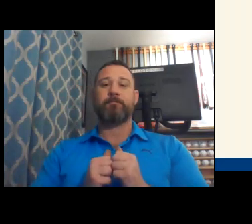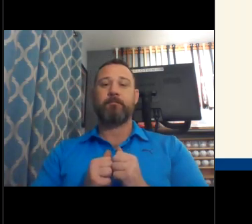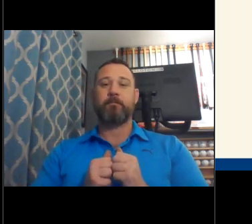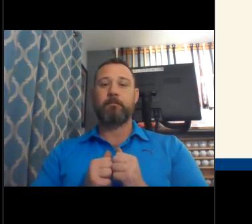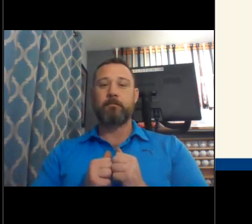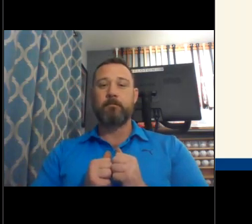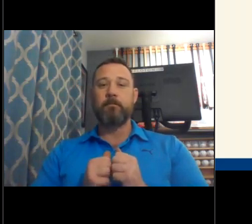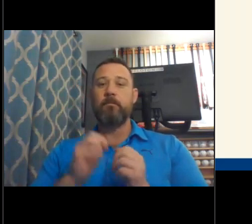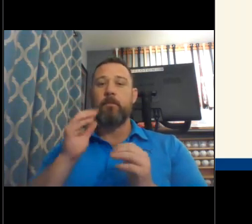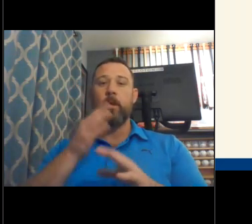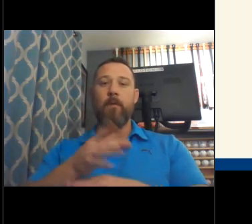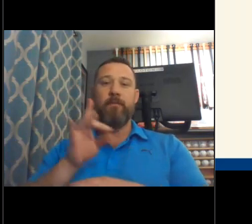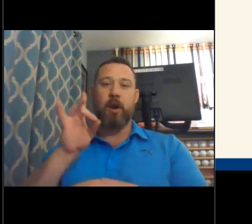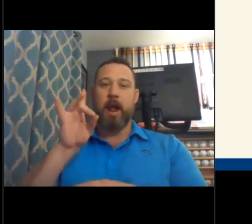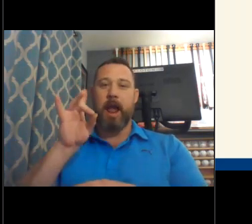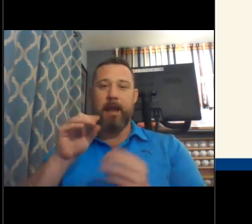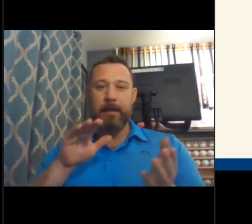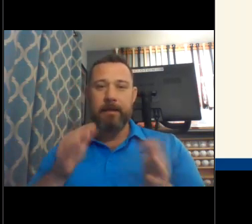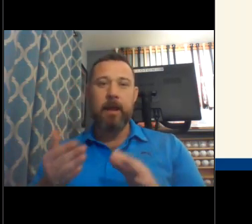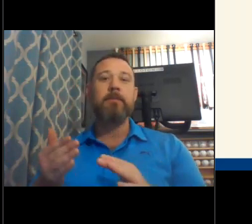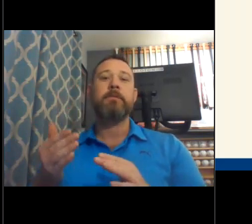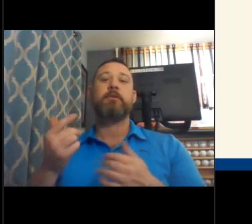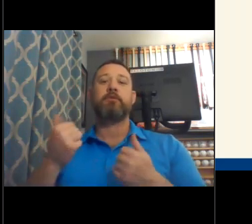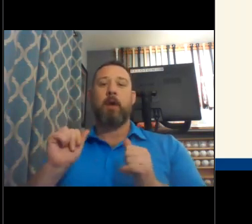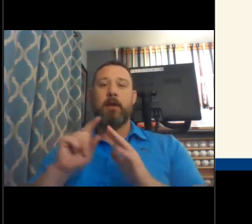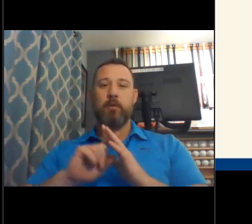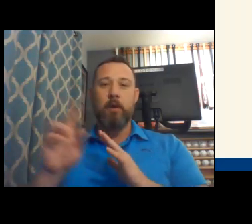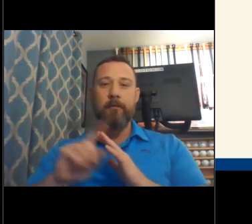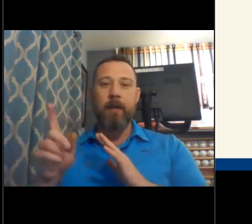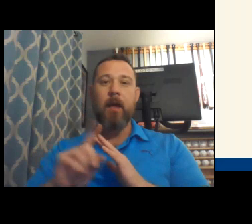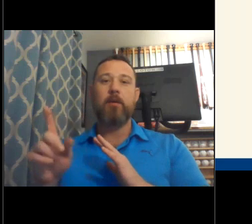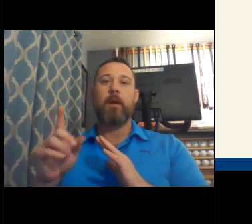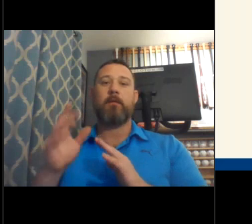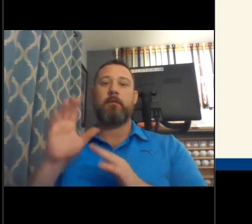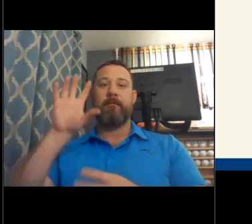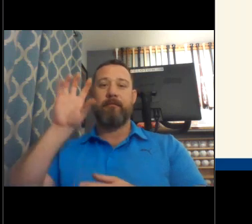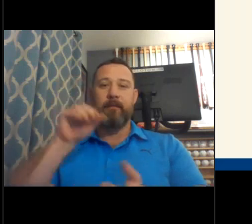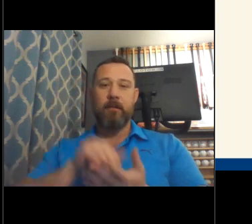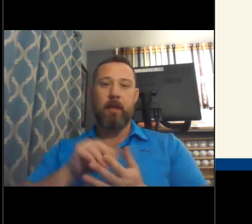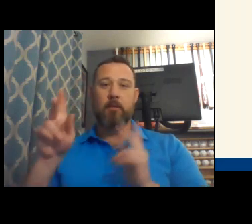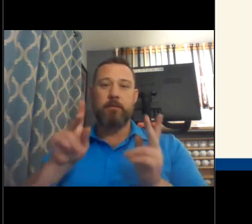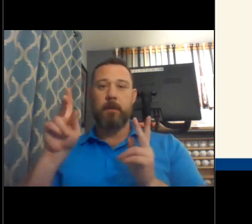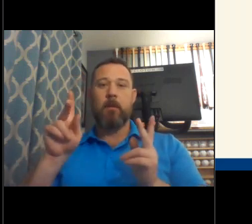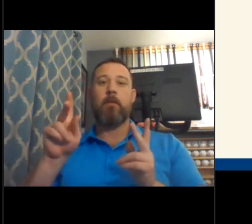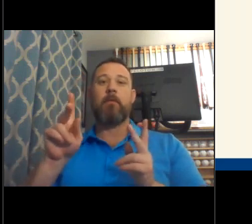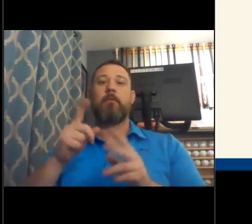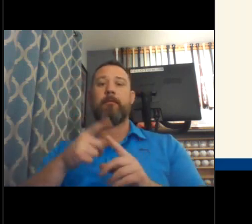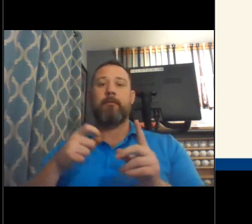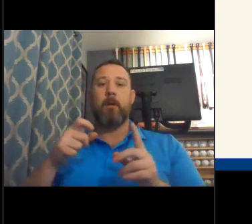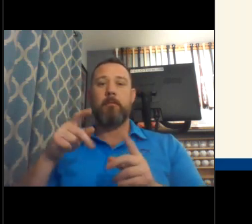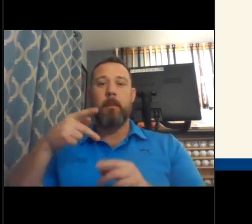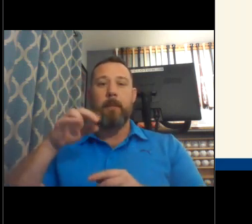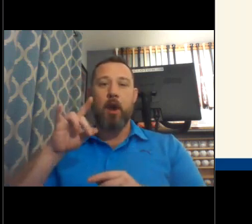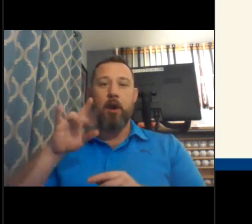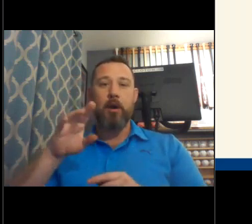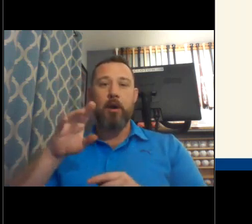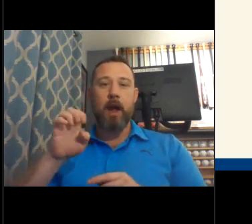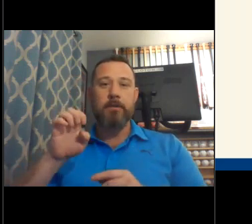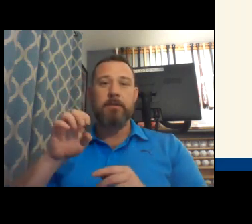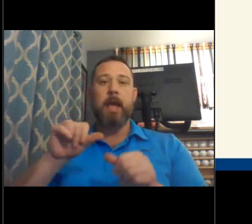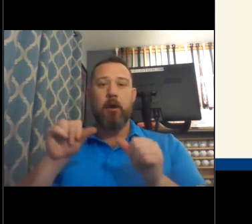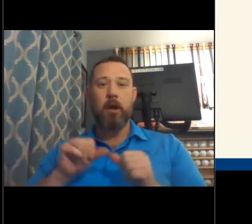know, over 80 deaths trying to evacuate 50,000 people from the Paradise area.